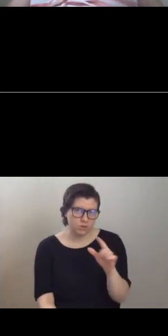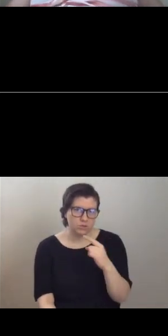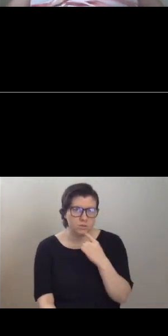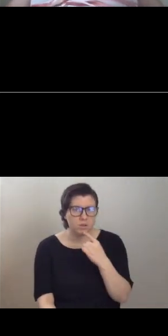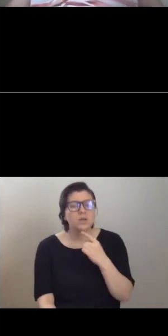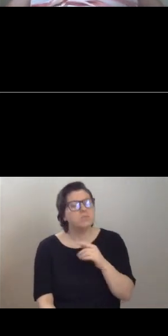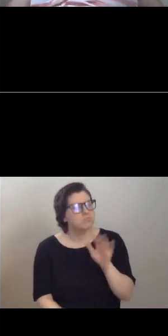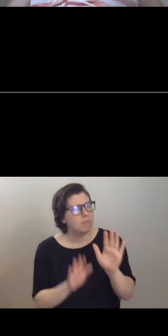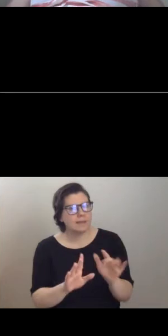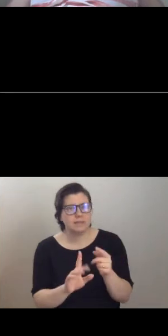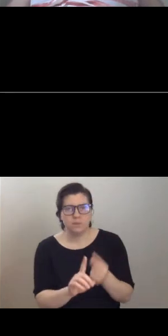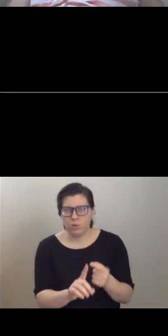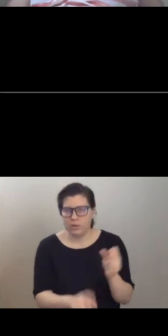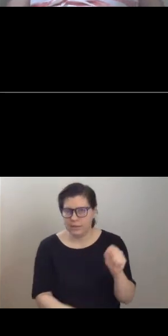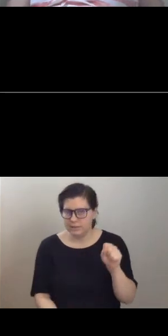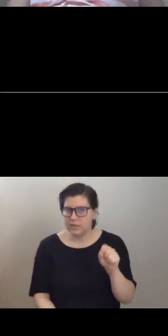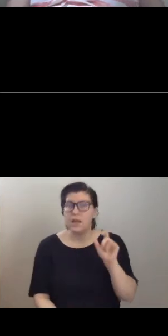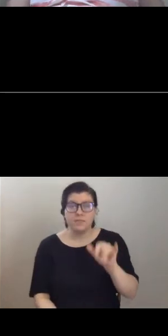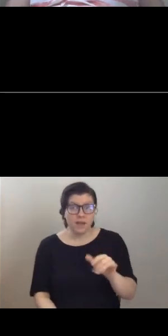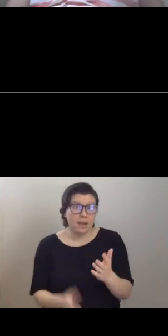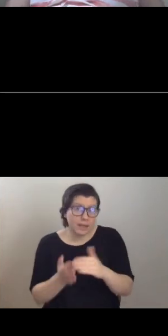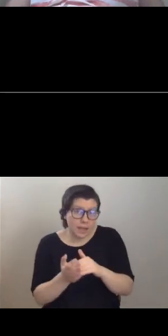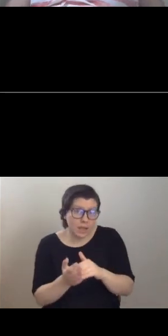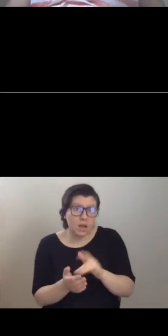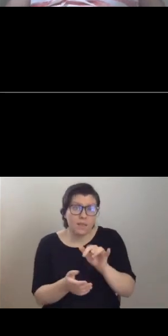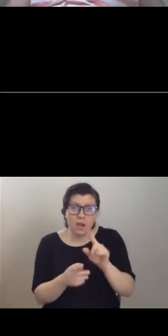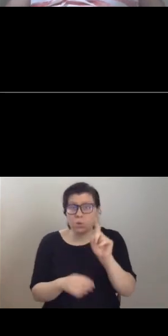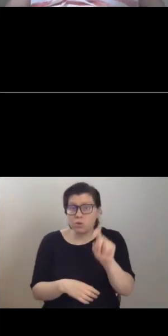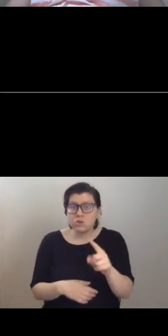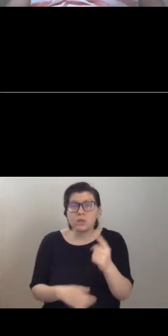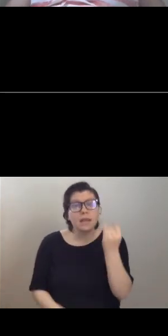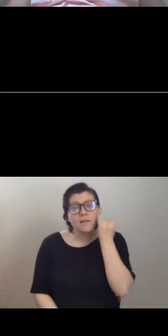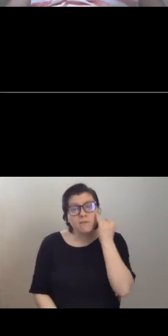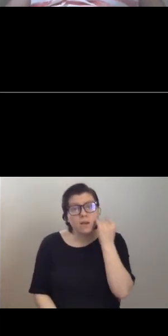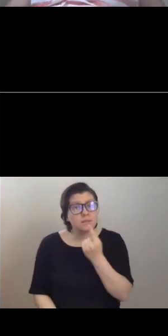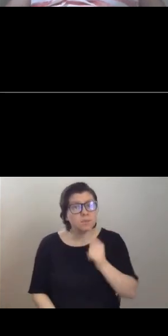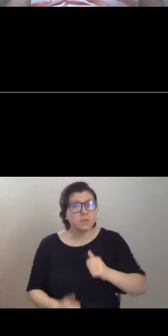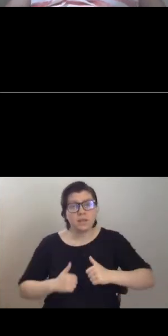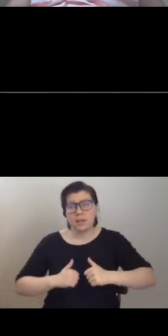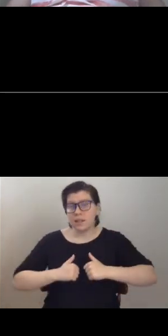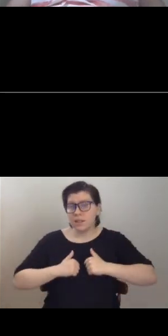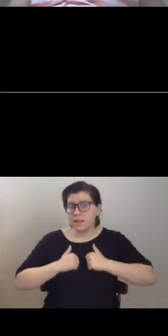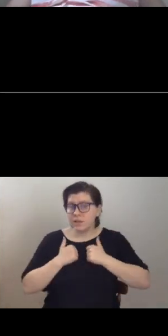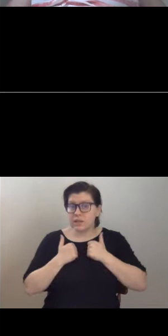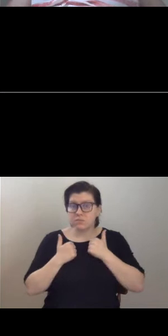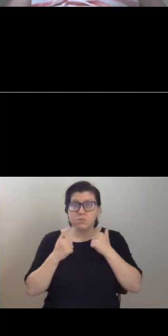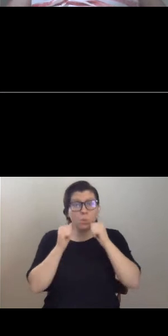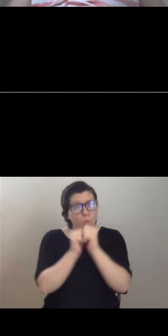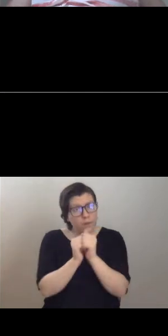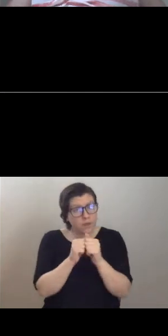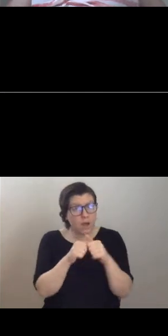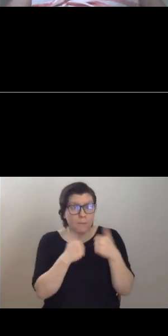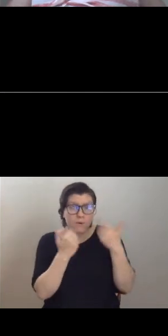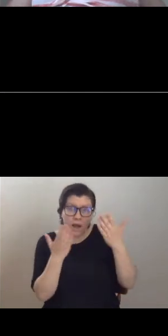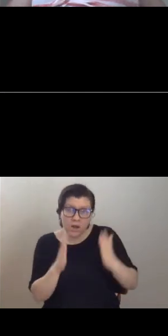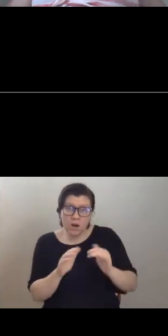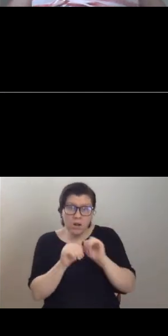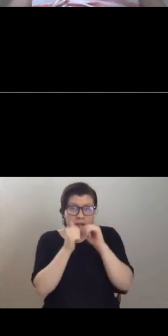of comes also to that question of if someone's living in with a provider